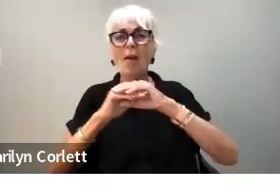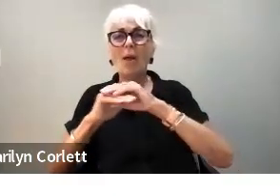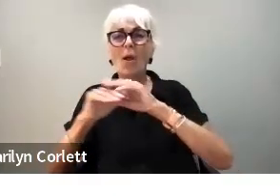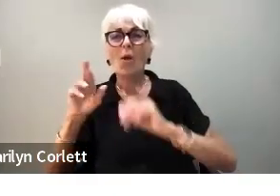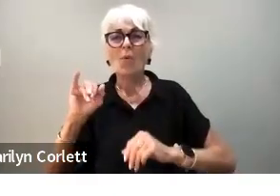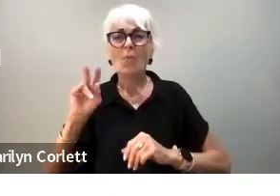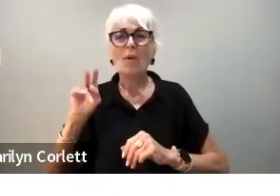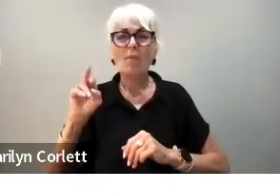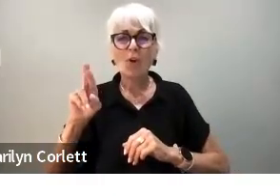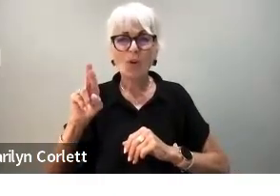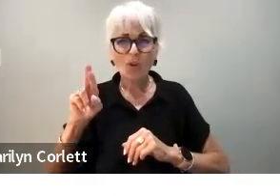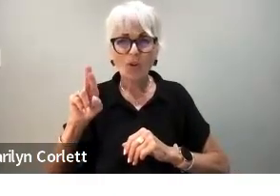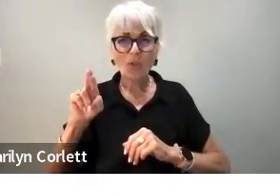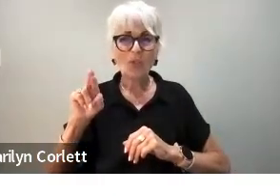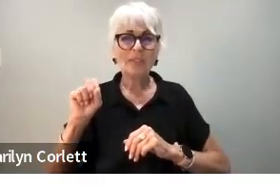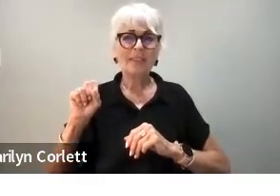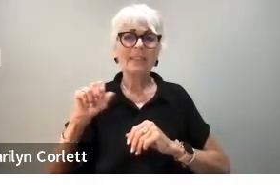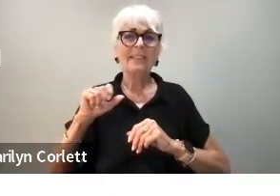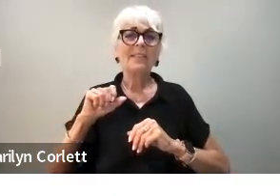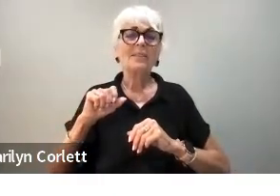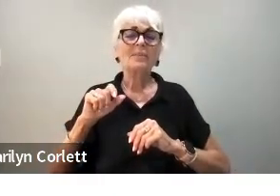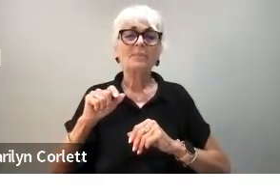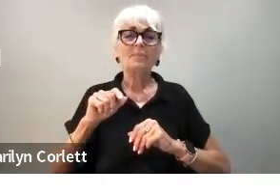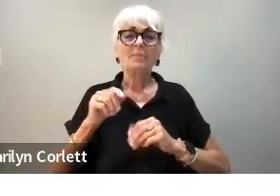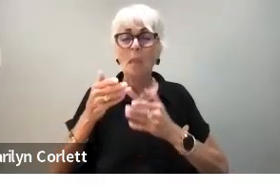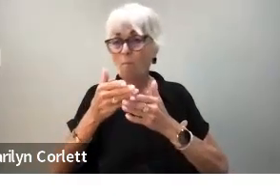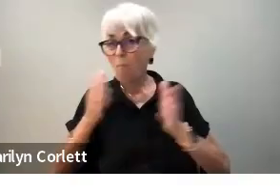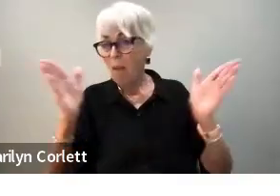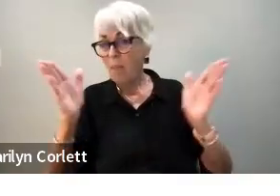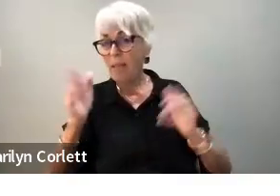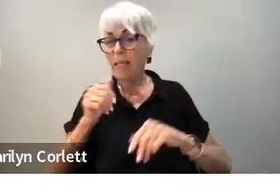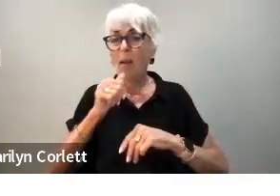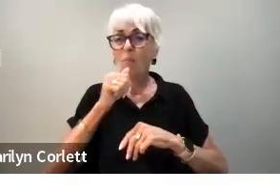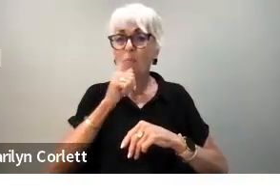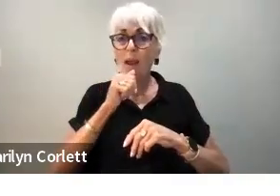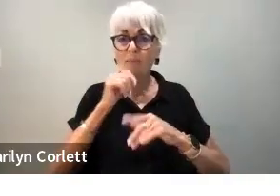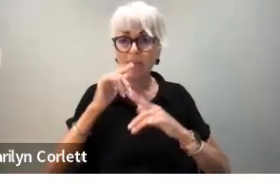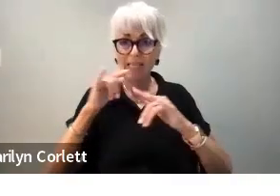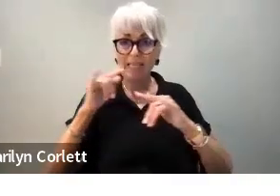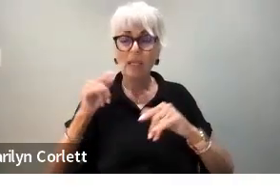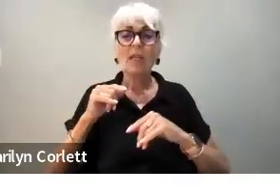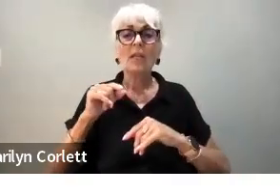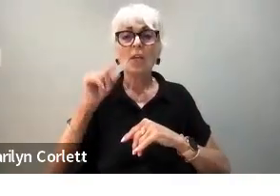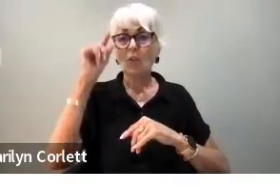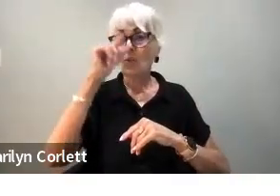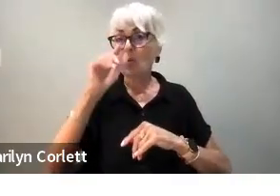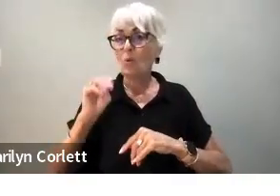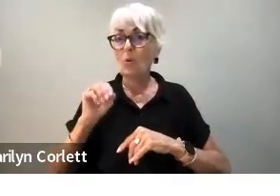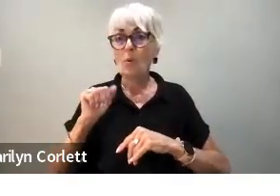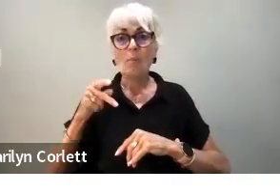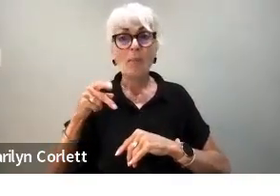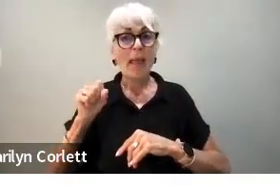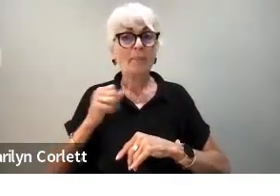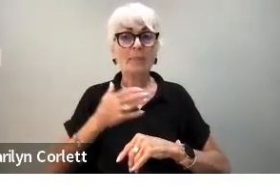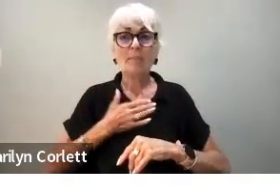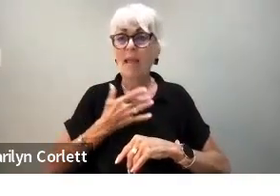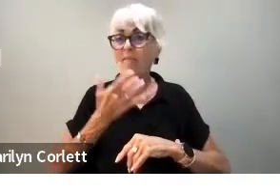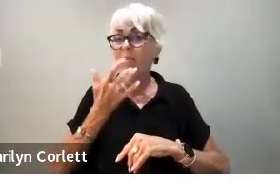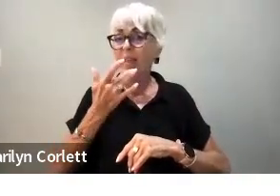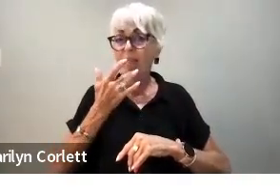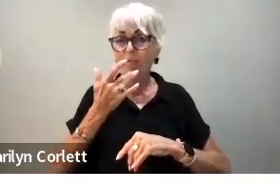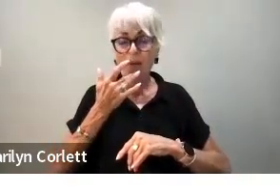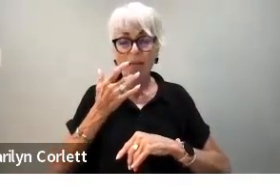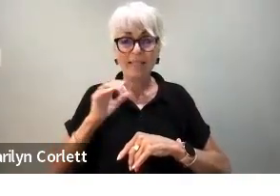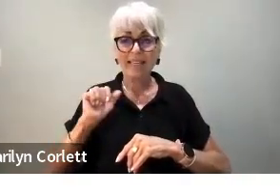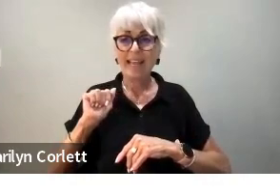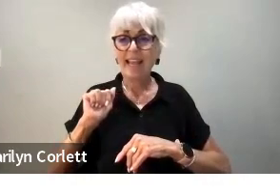see, is it public or is it private, that kind of thing. So Google Maps is my favorite piece of AT. Do we